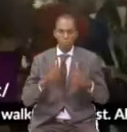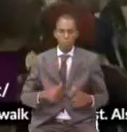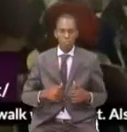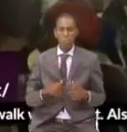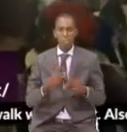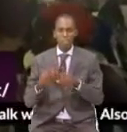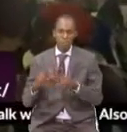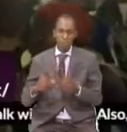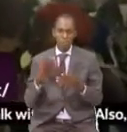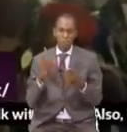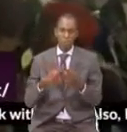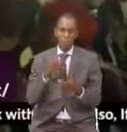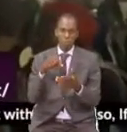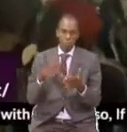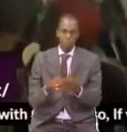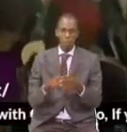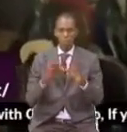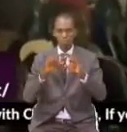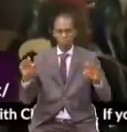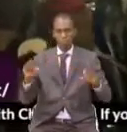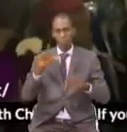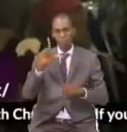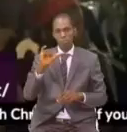follow what you're seeing on your screen.